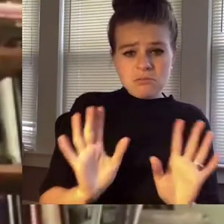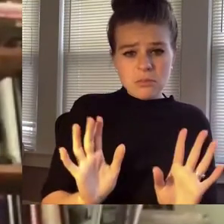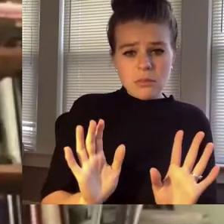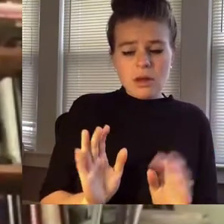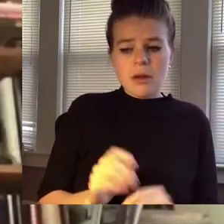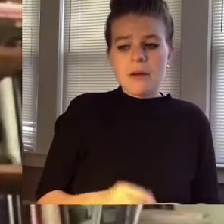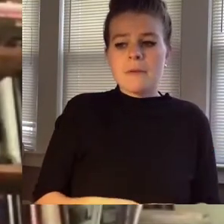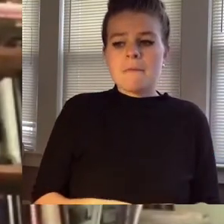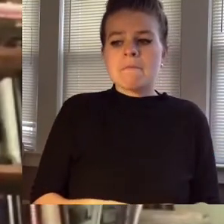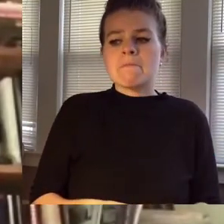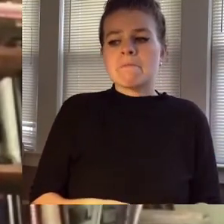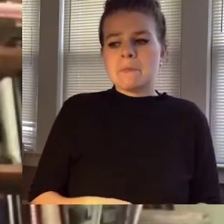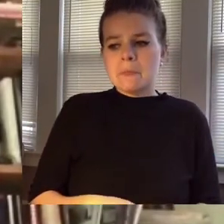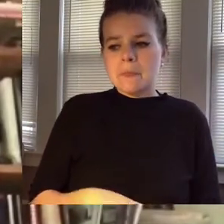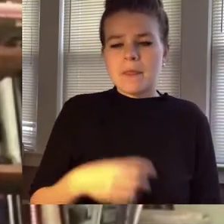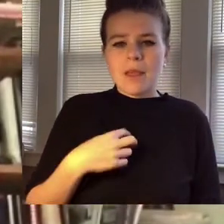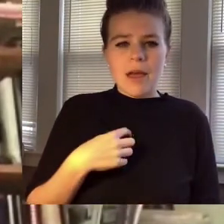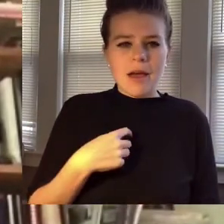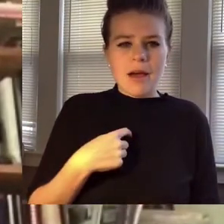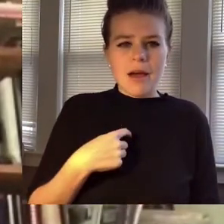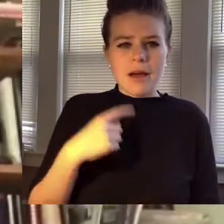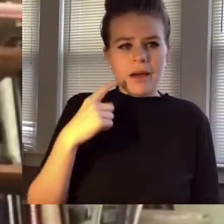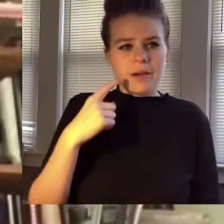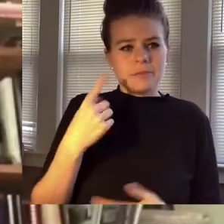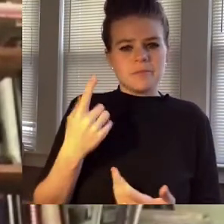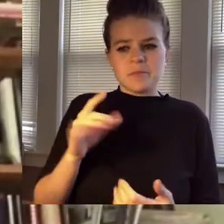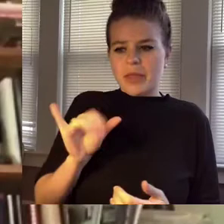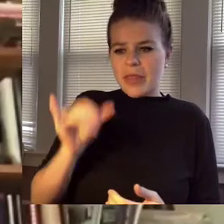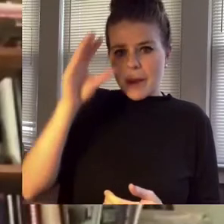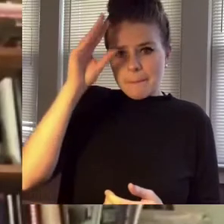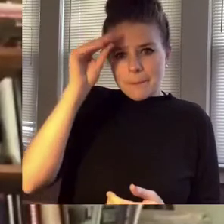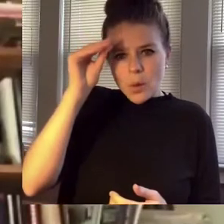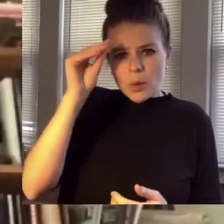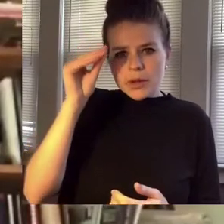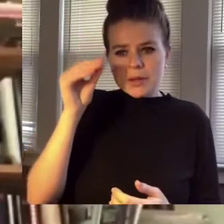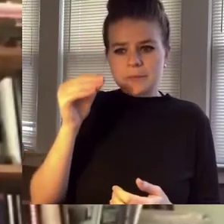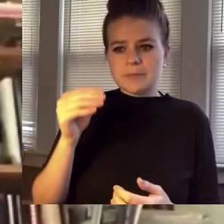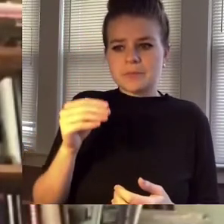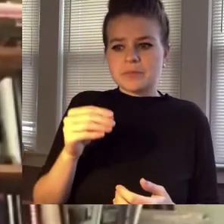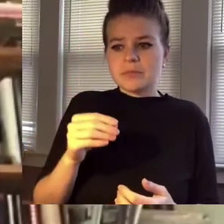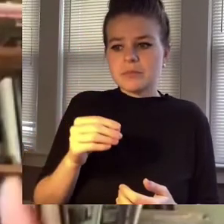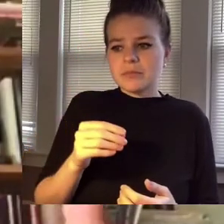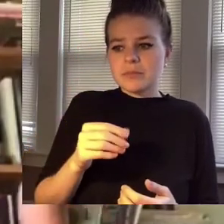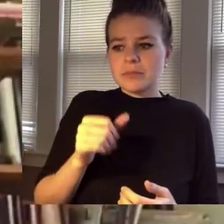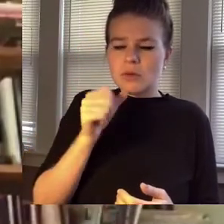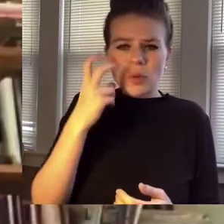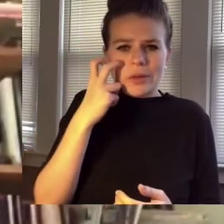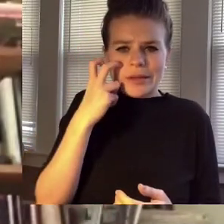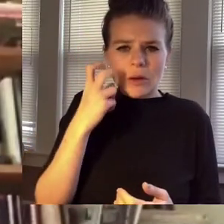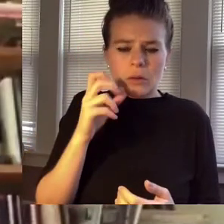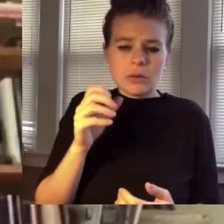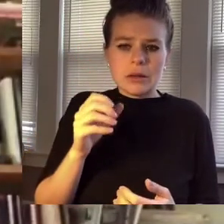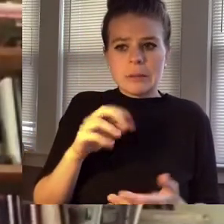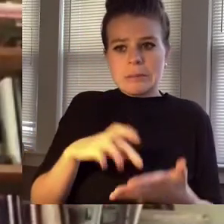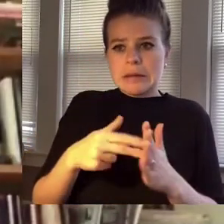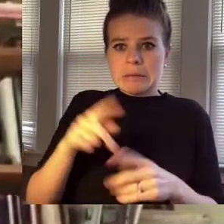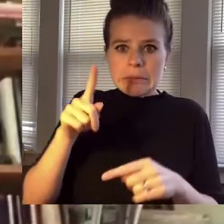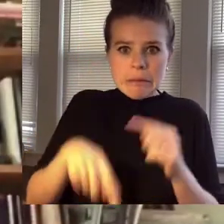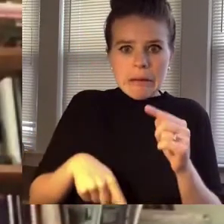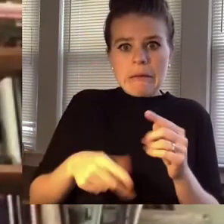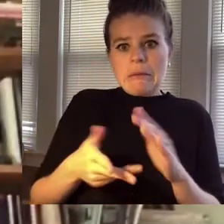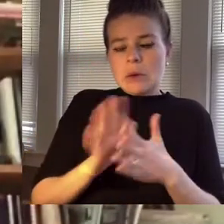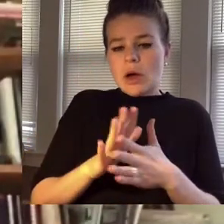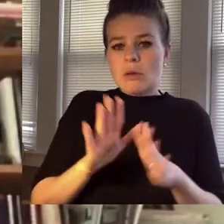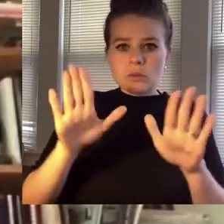his desire to run away spiritually from his race, this boy would ever be a great poet. But this is the mountain standing in the way of